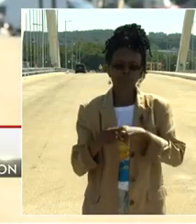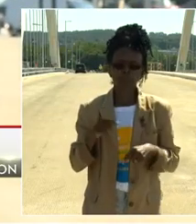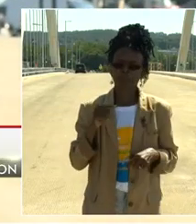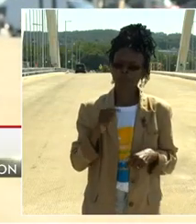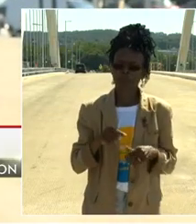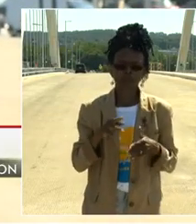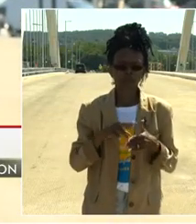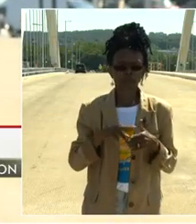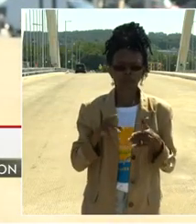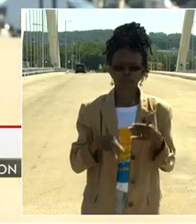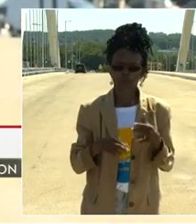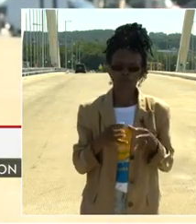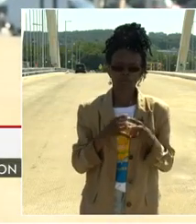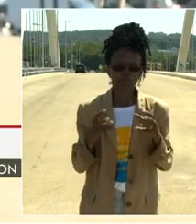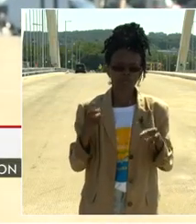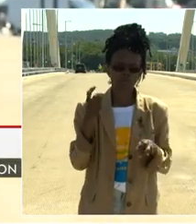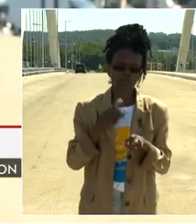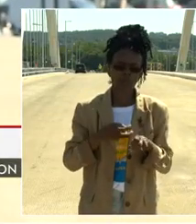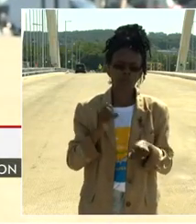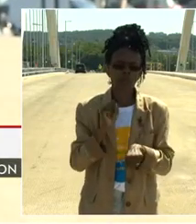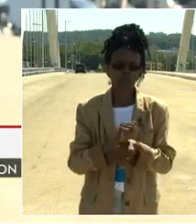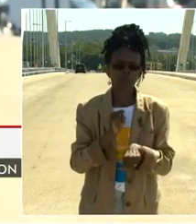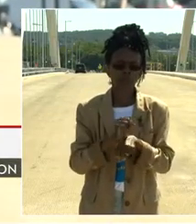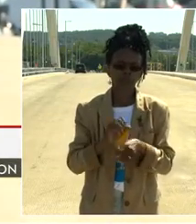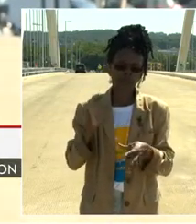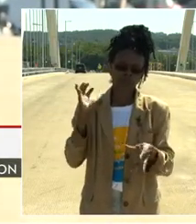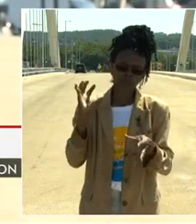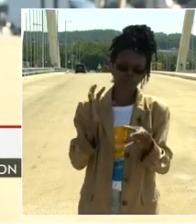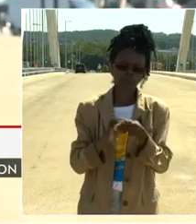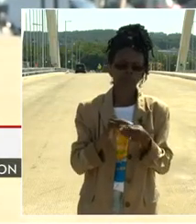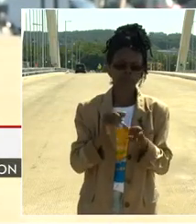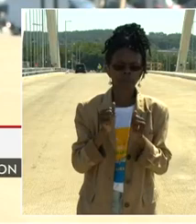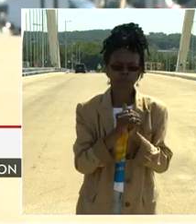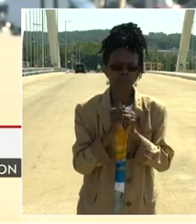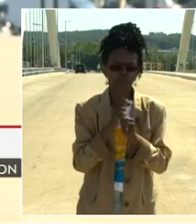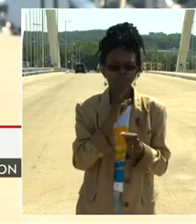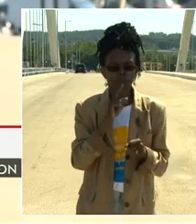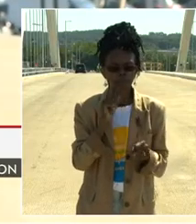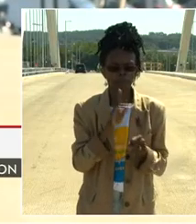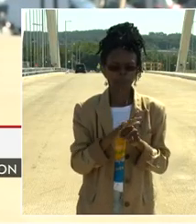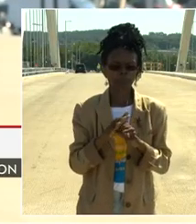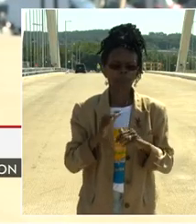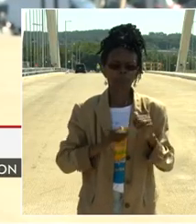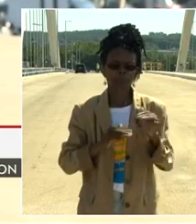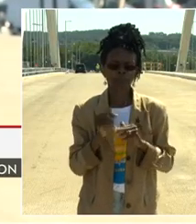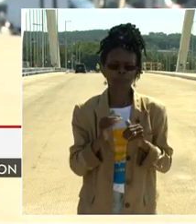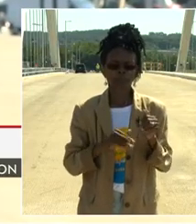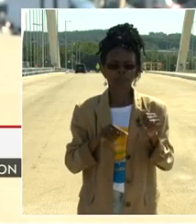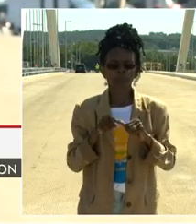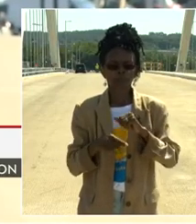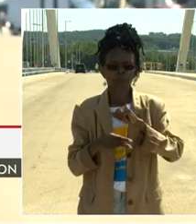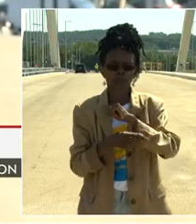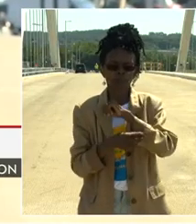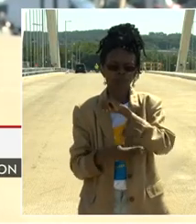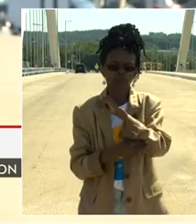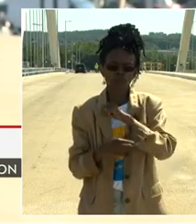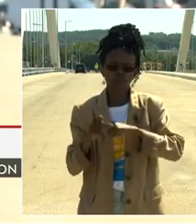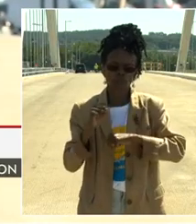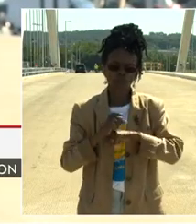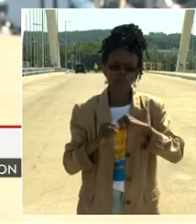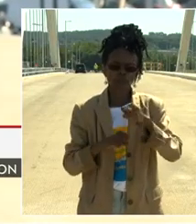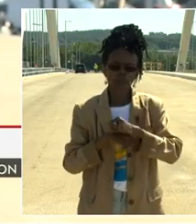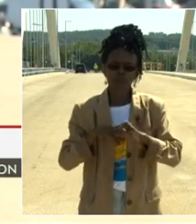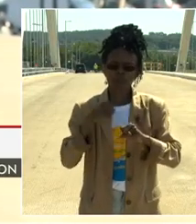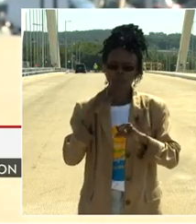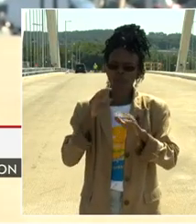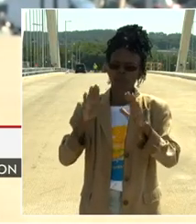work, a lot of collaboration, a lot of commitment to building an infrastructure that is fitting for a world-class city like